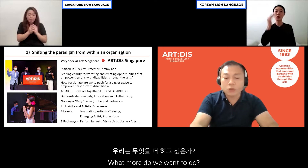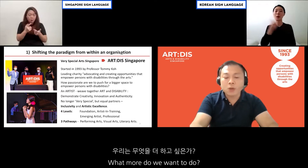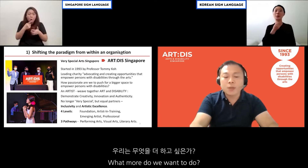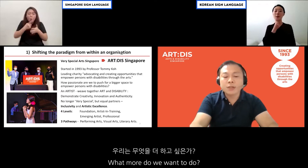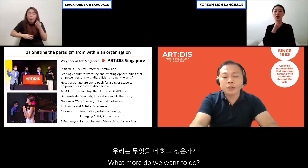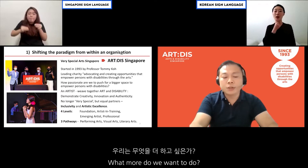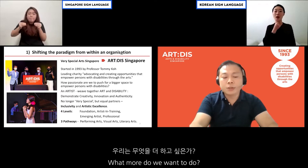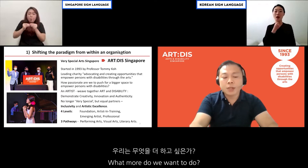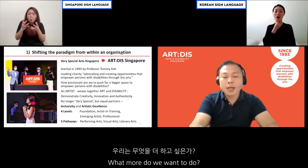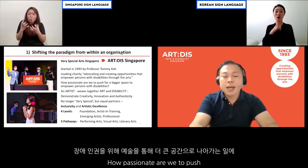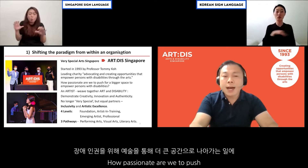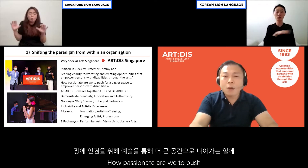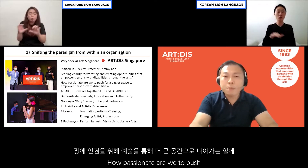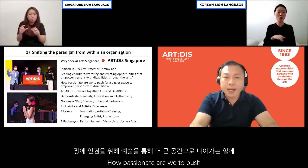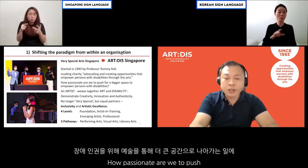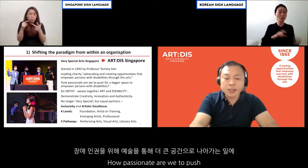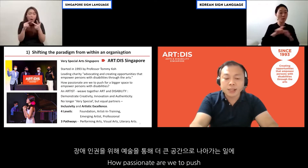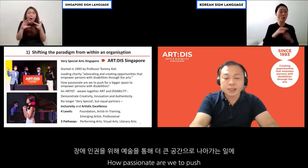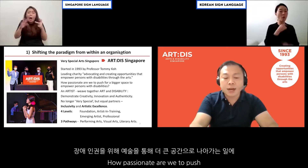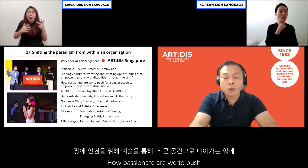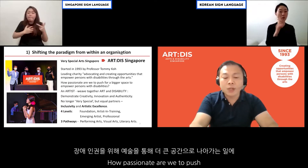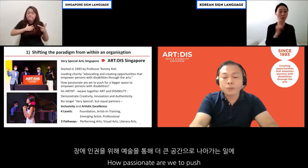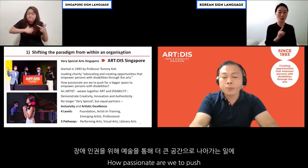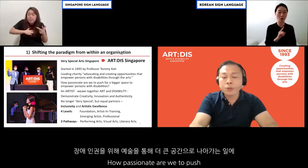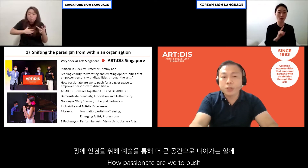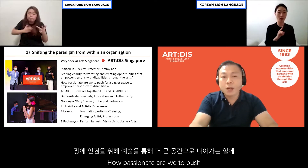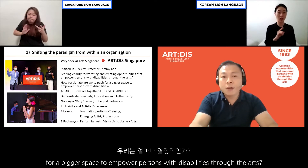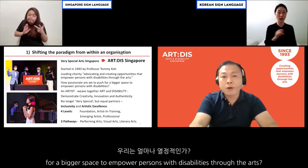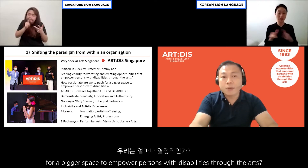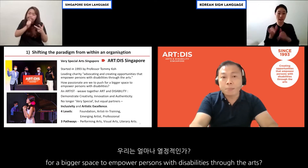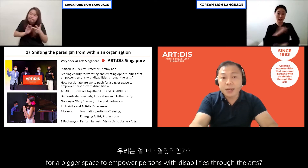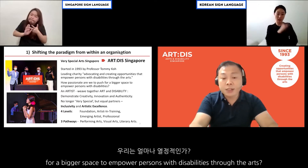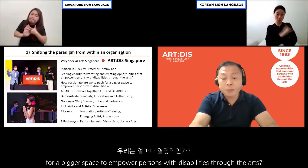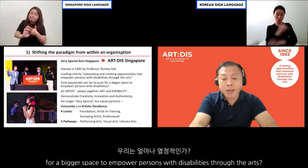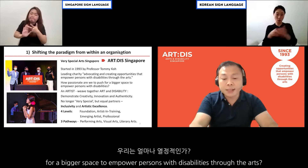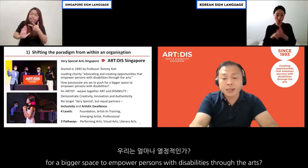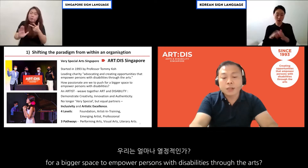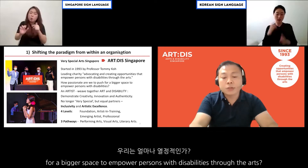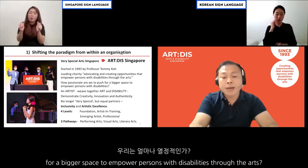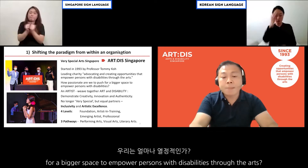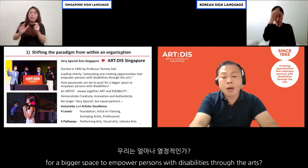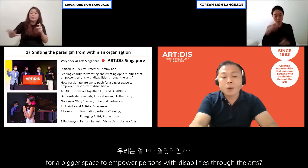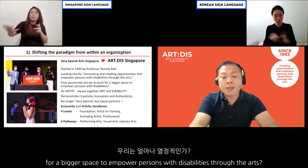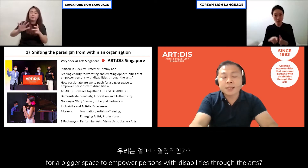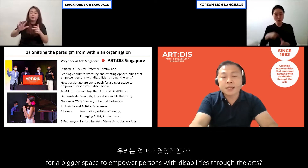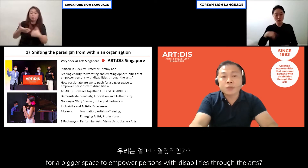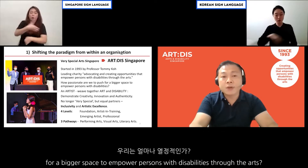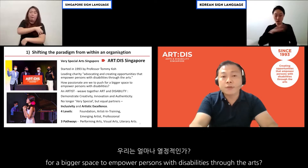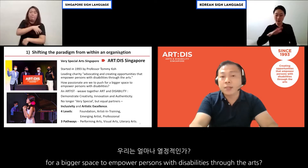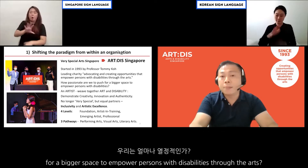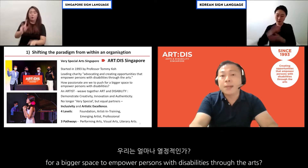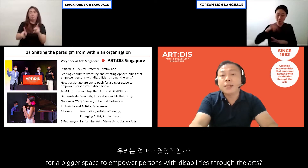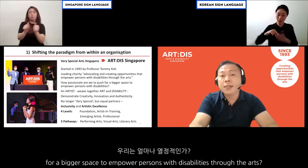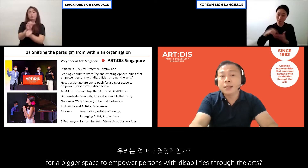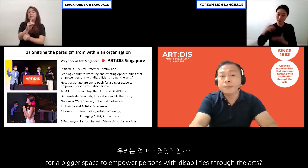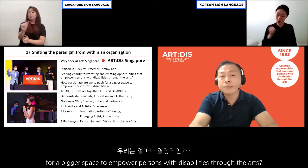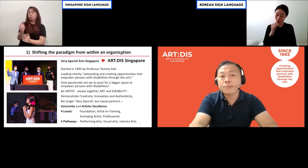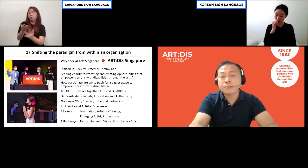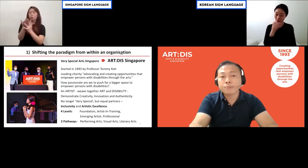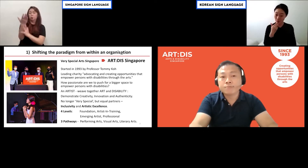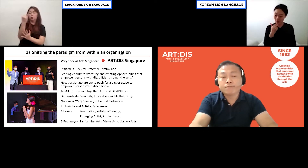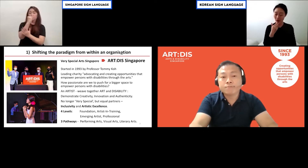more do we want to do? How passionate are we to push for a bigger space to empower persons with